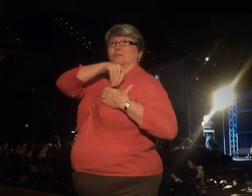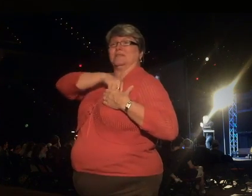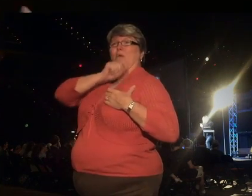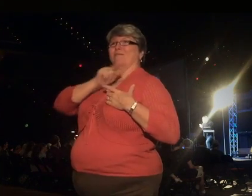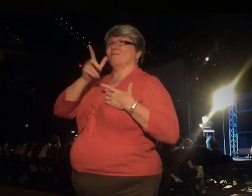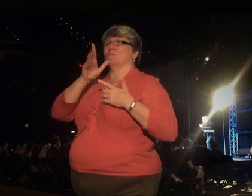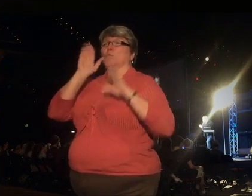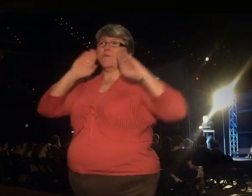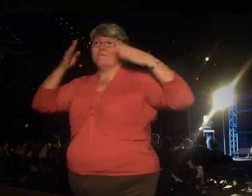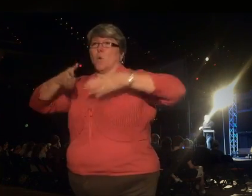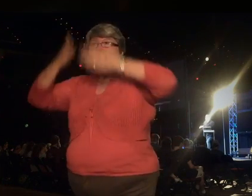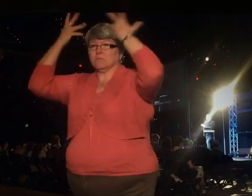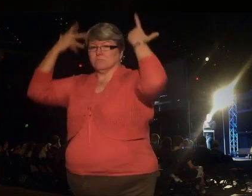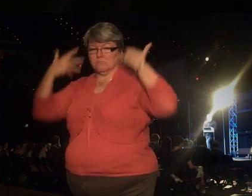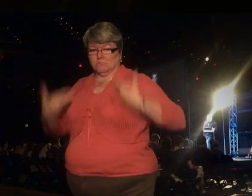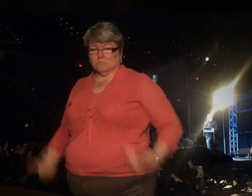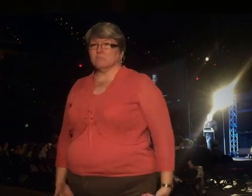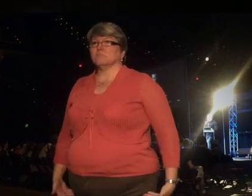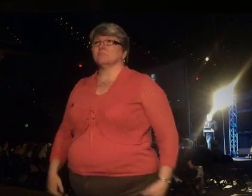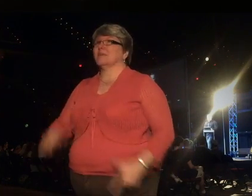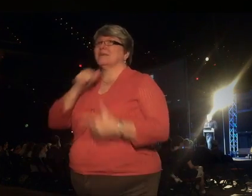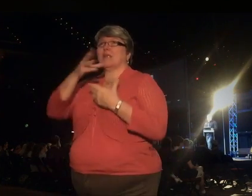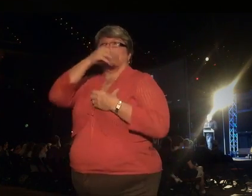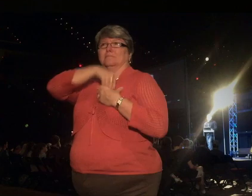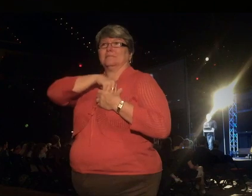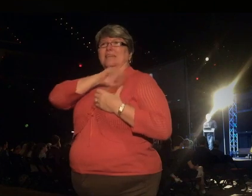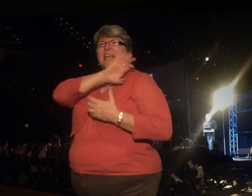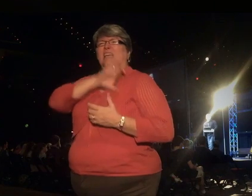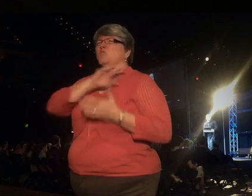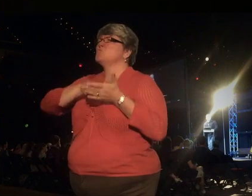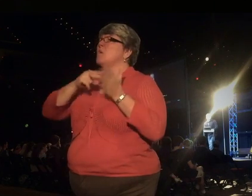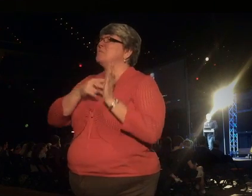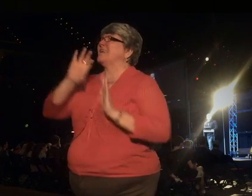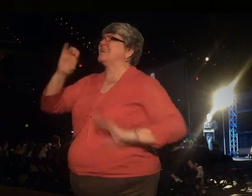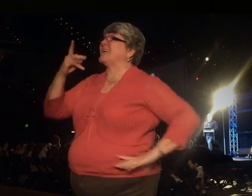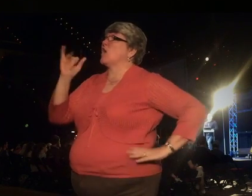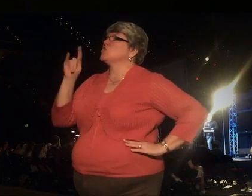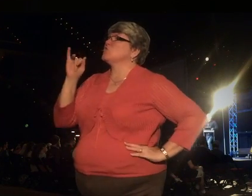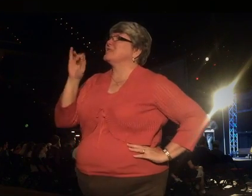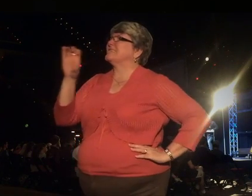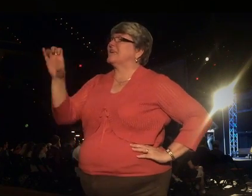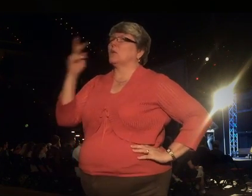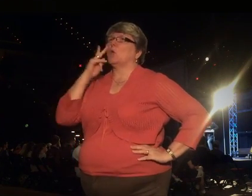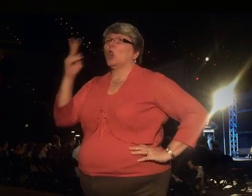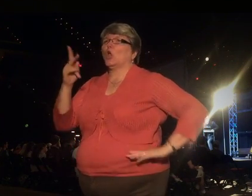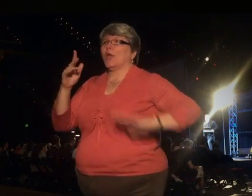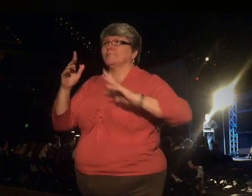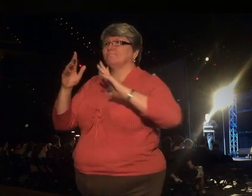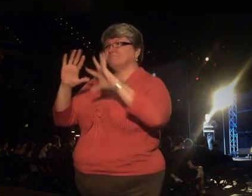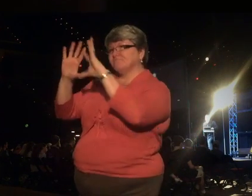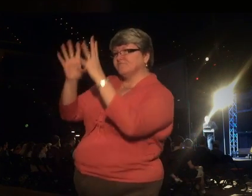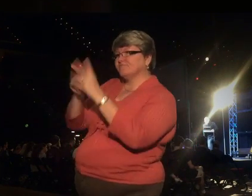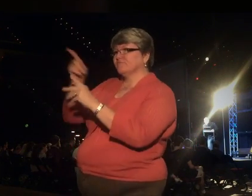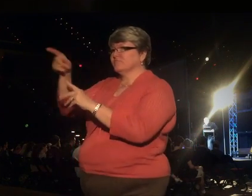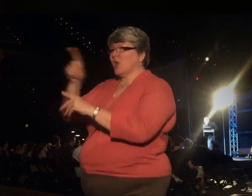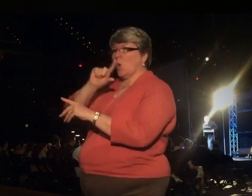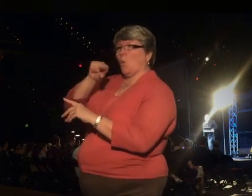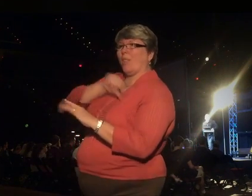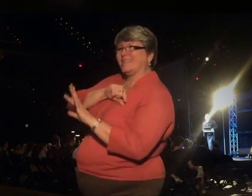focus on characteristics rather than character. And you'd say, what do you mean by characteristics? Well, I mean, we look at features